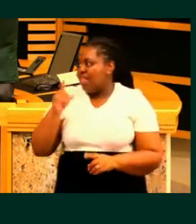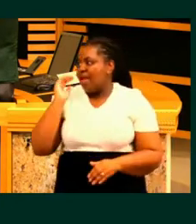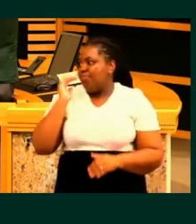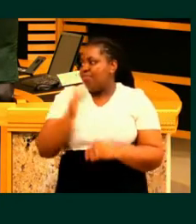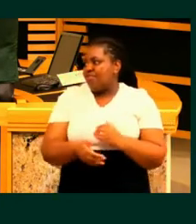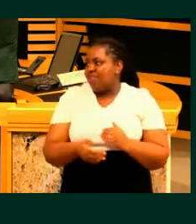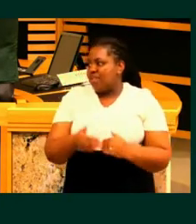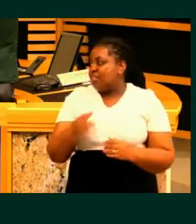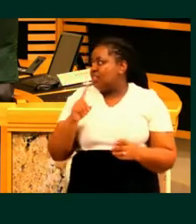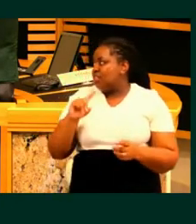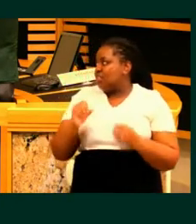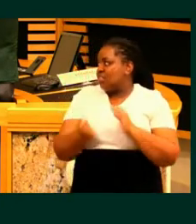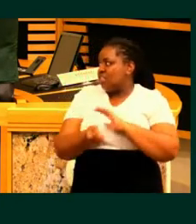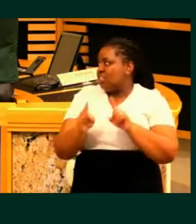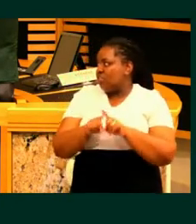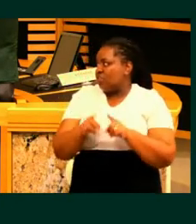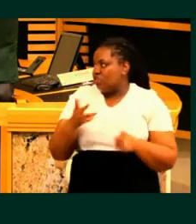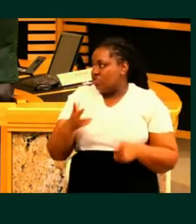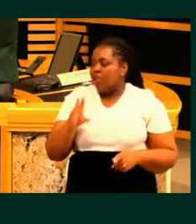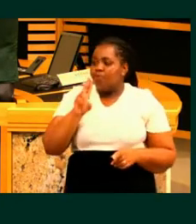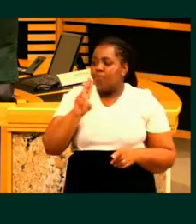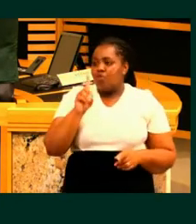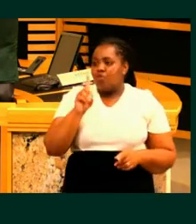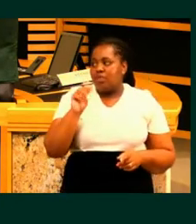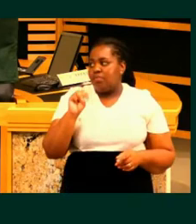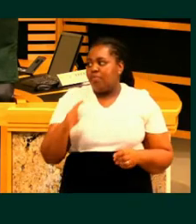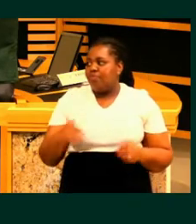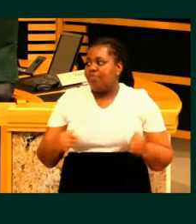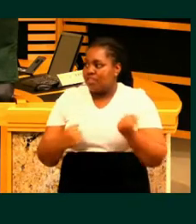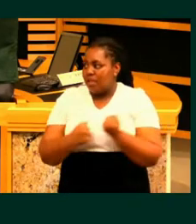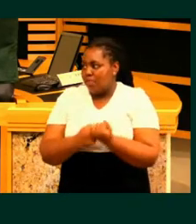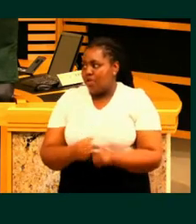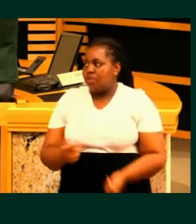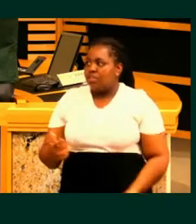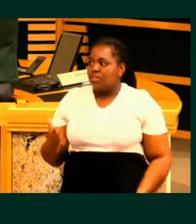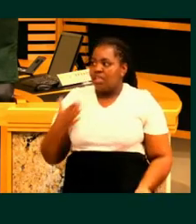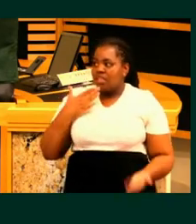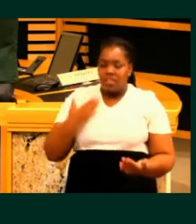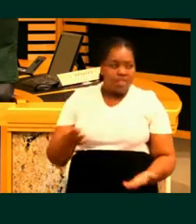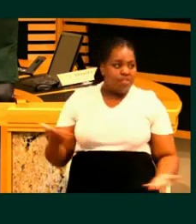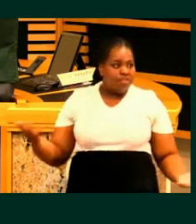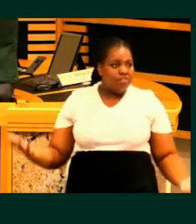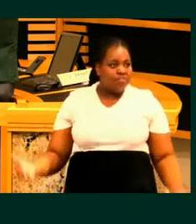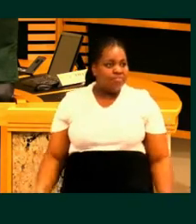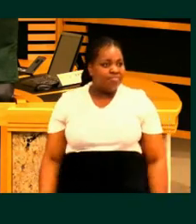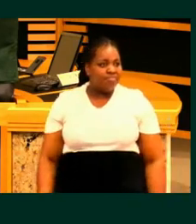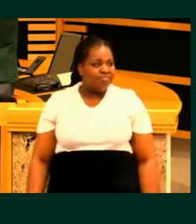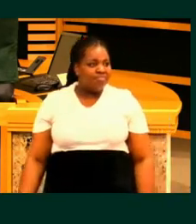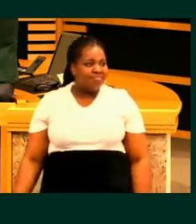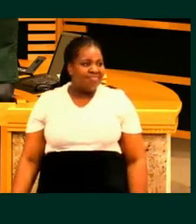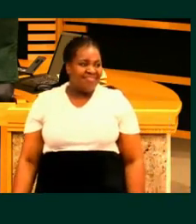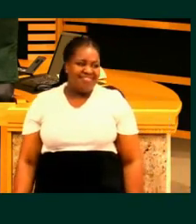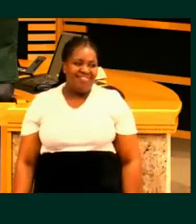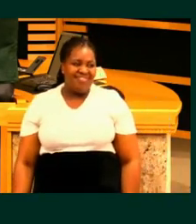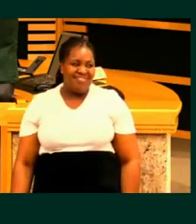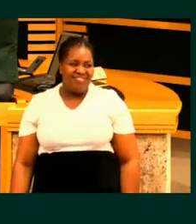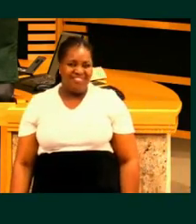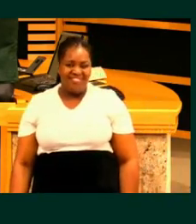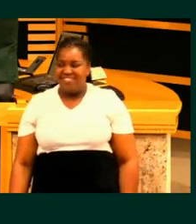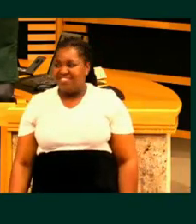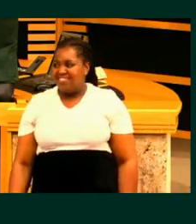such incidents the udm supports the motion I thank you honorable speaker thank you very